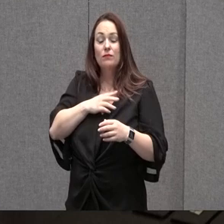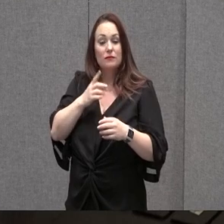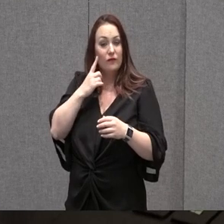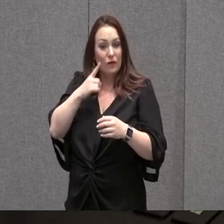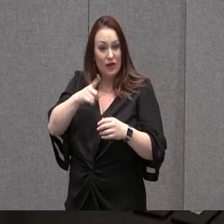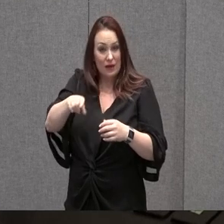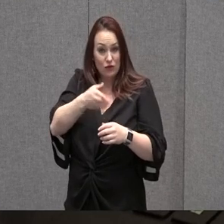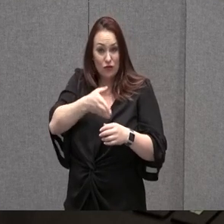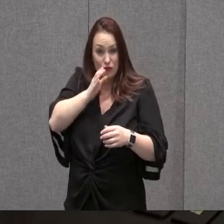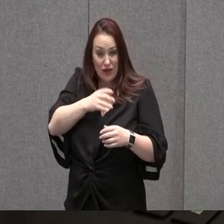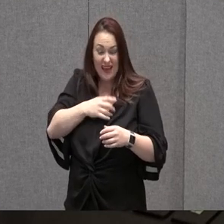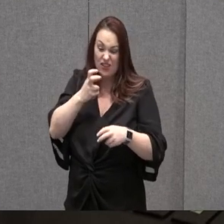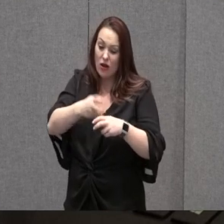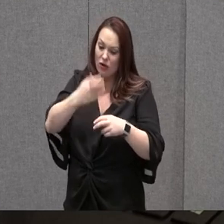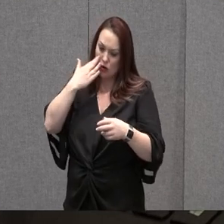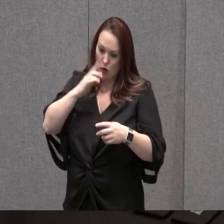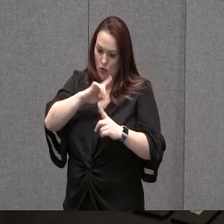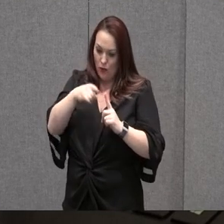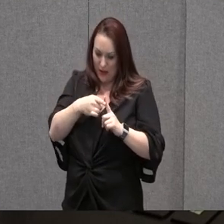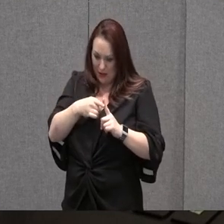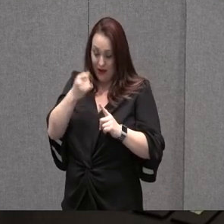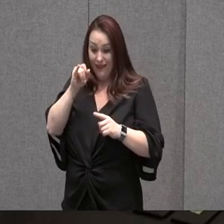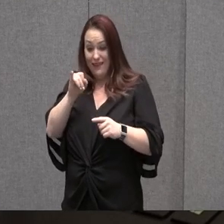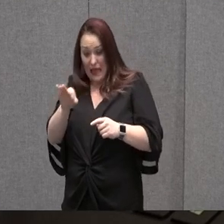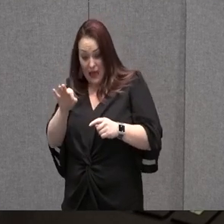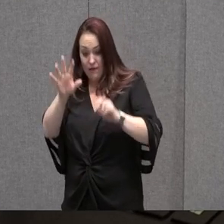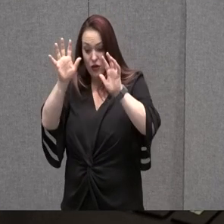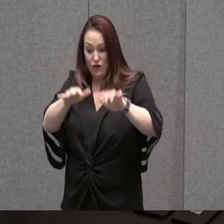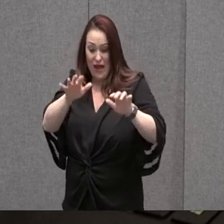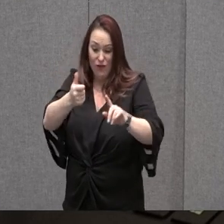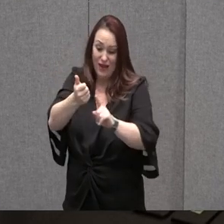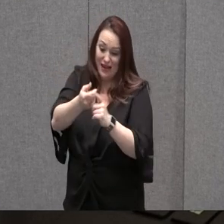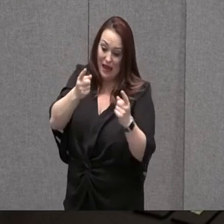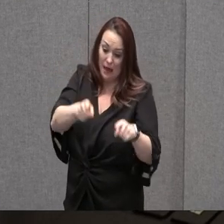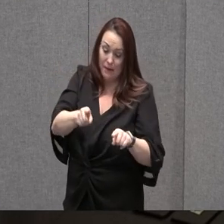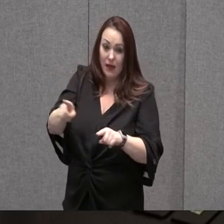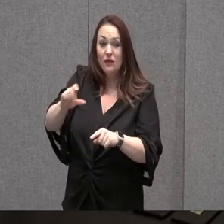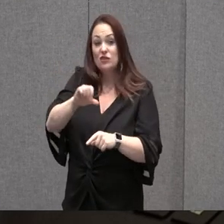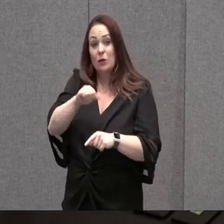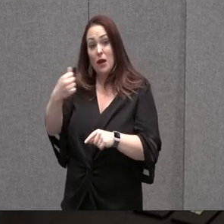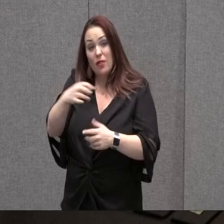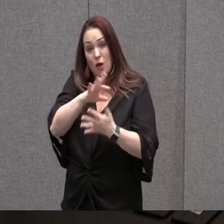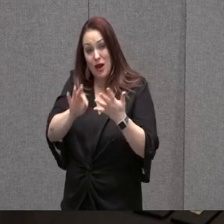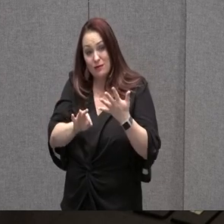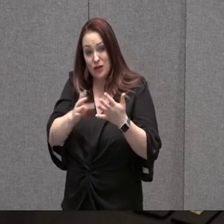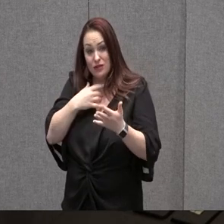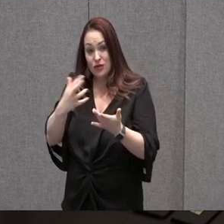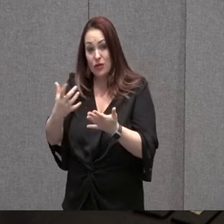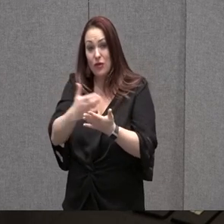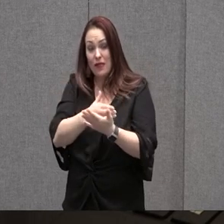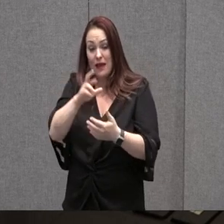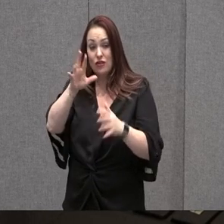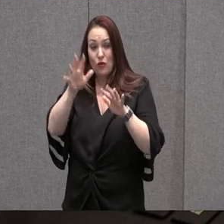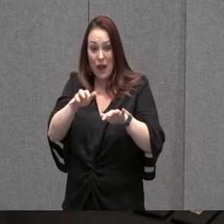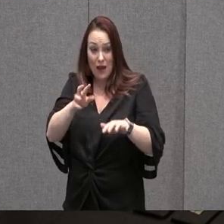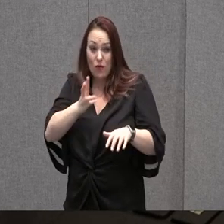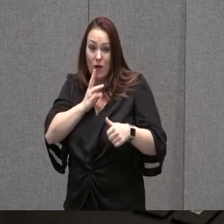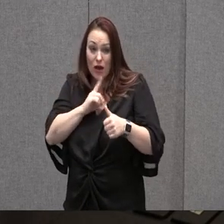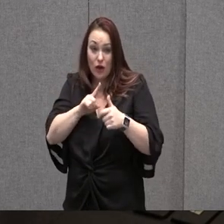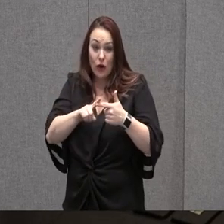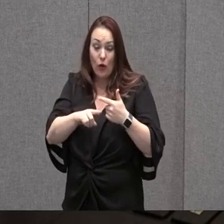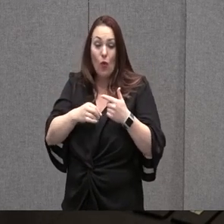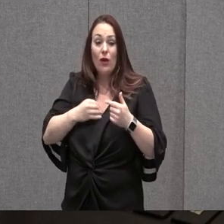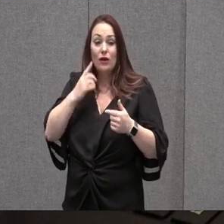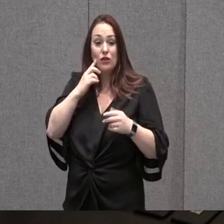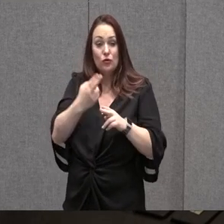when and if rain is coming. So a couple of other options to keep plants hydrated are to collect rainwater or use sprinkler or